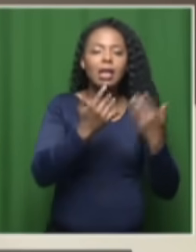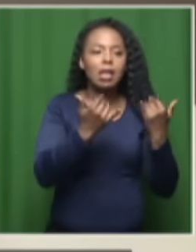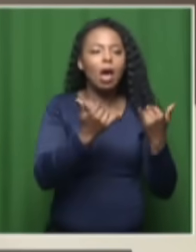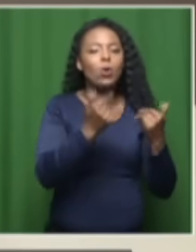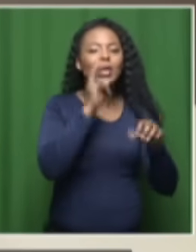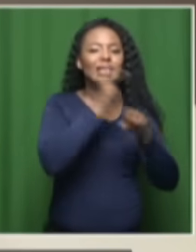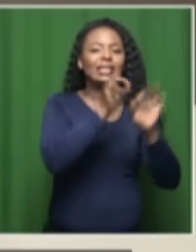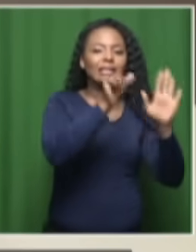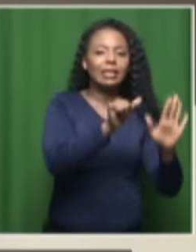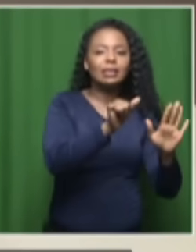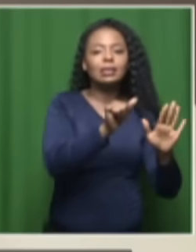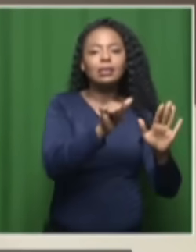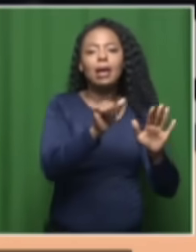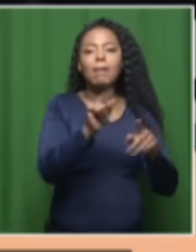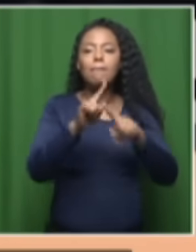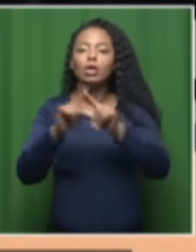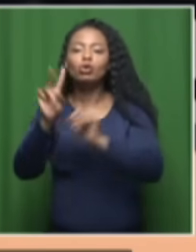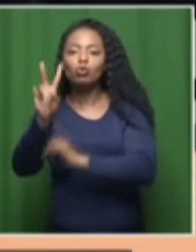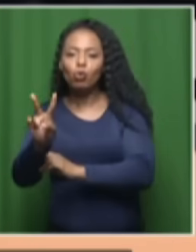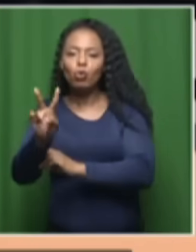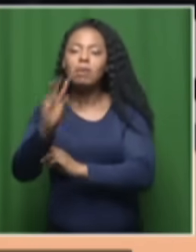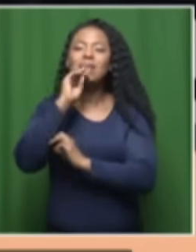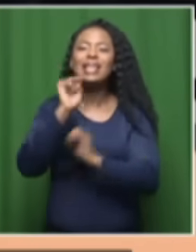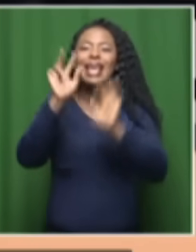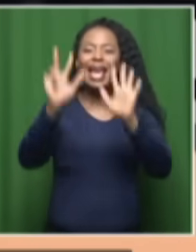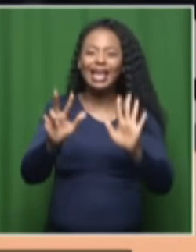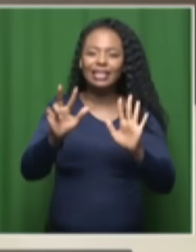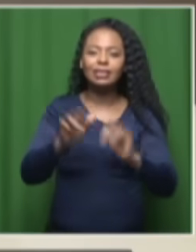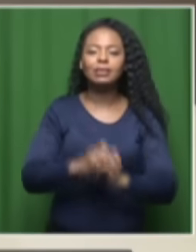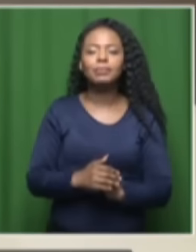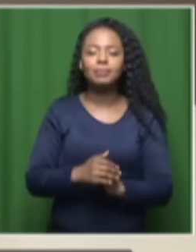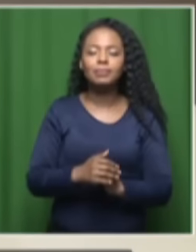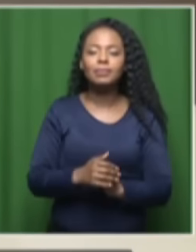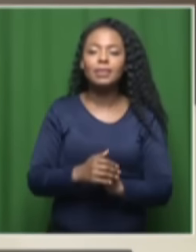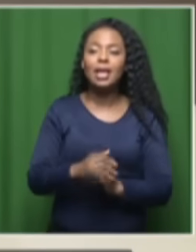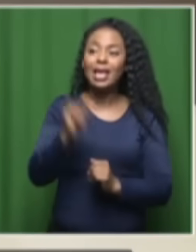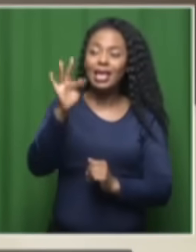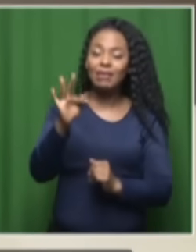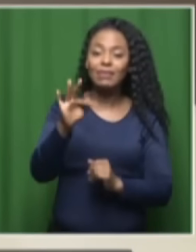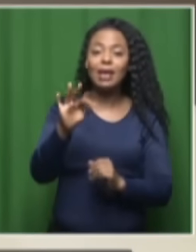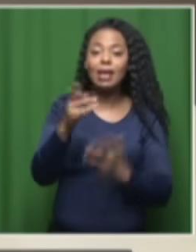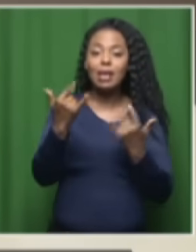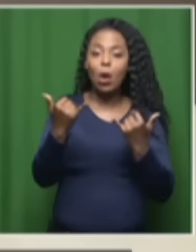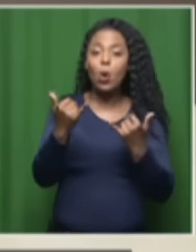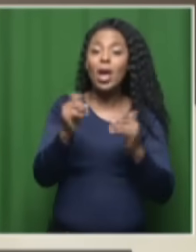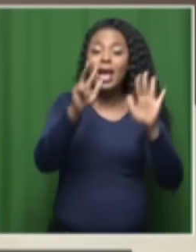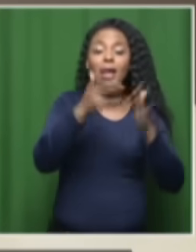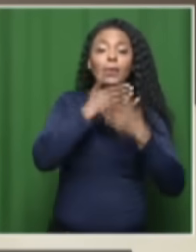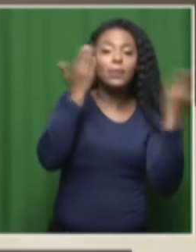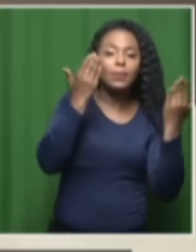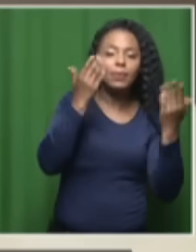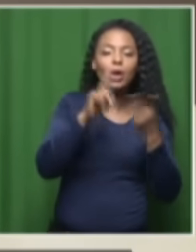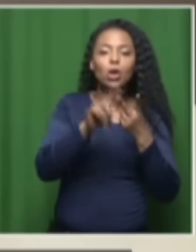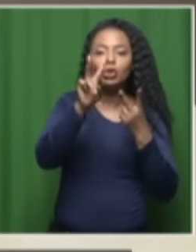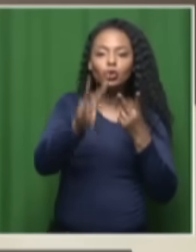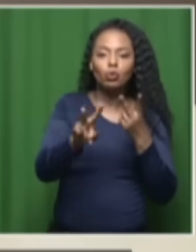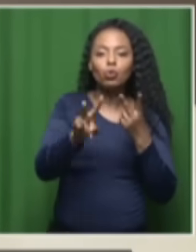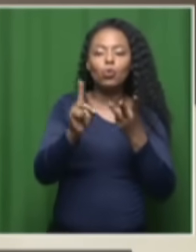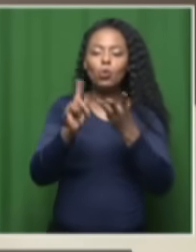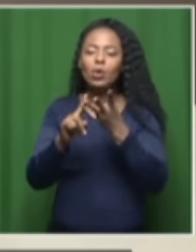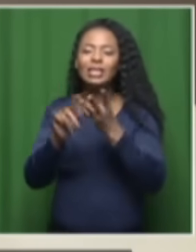make 8. Wow. So Okay. shortfall of 8, 2 from the big boys, 6 from the rest of